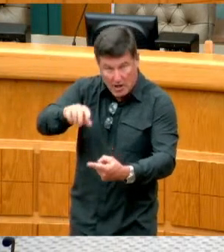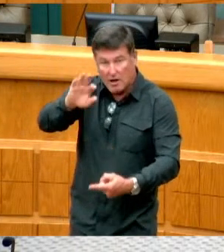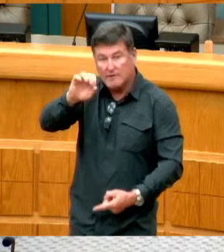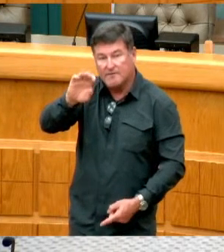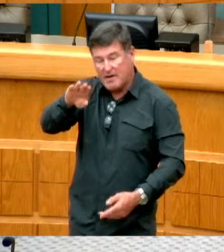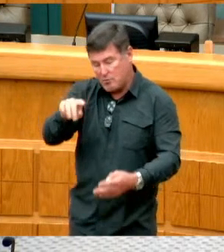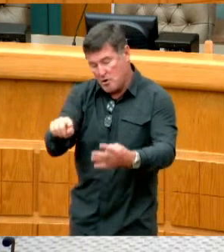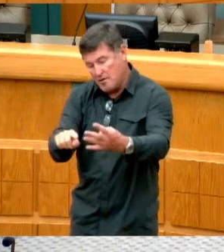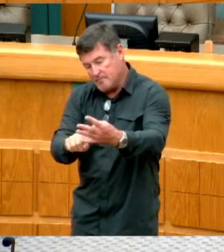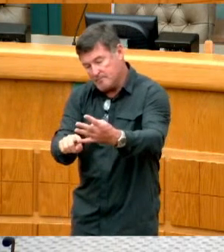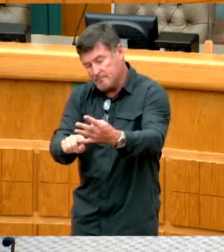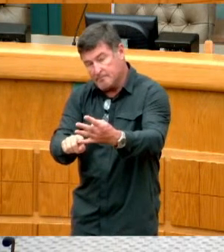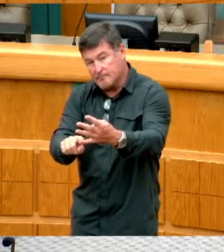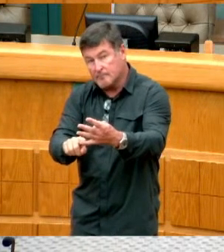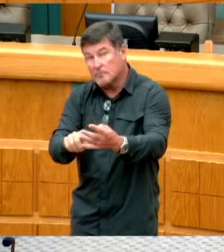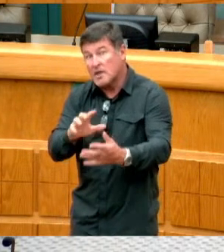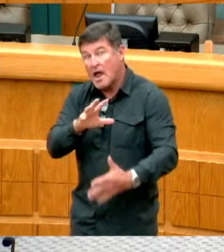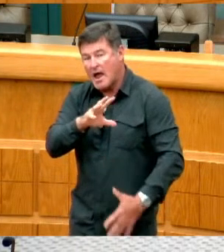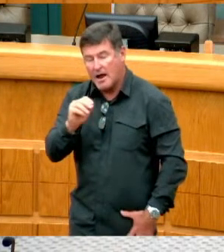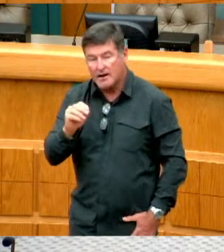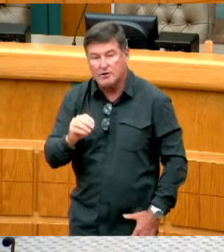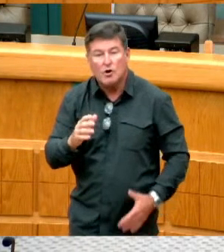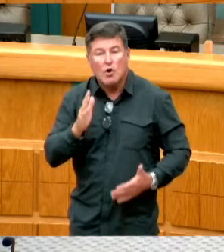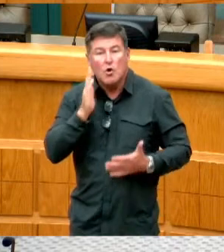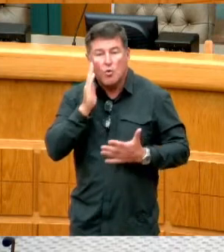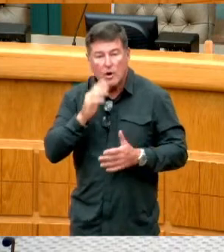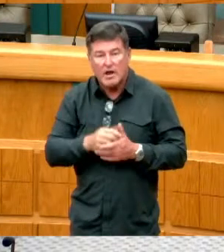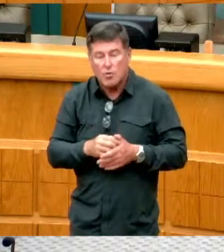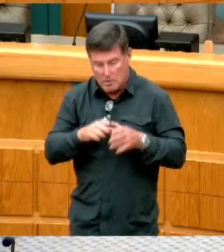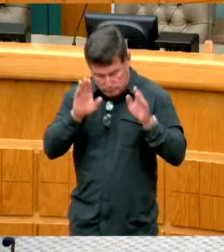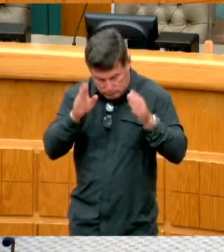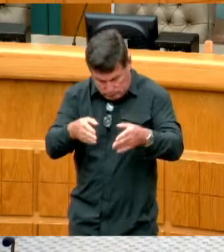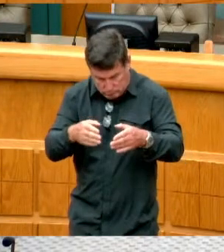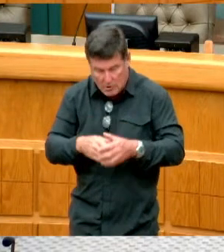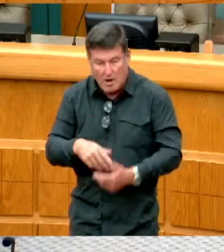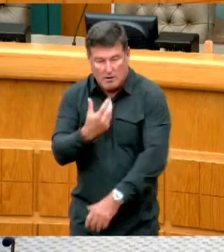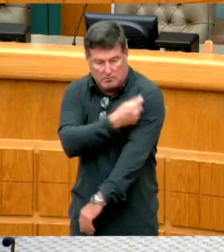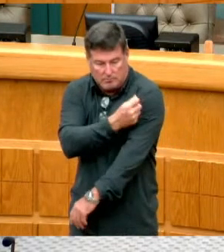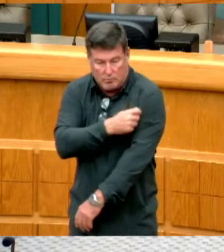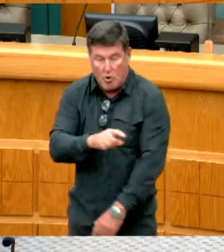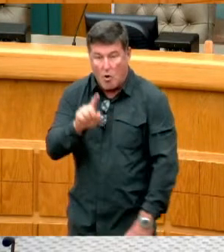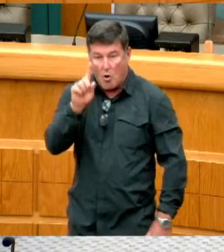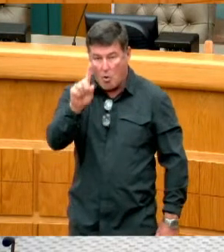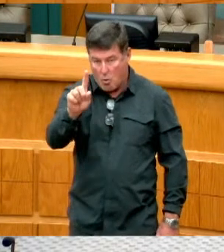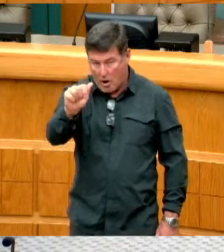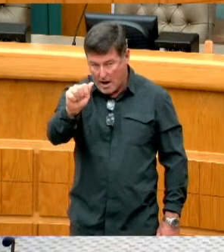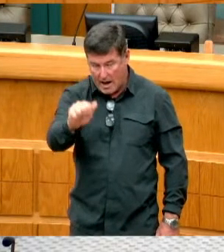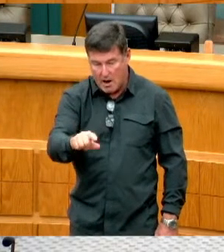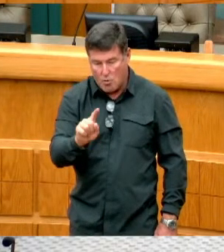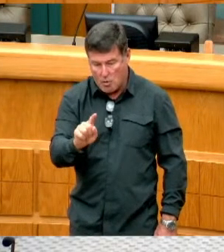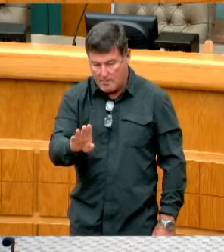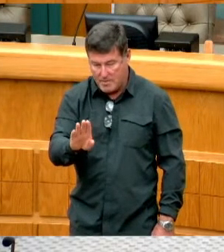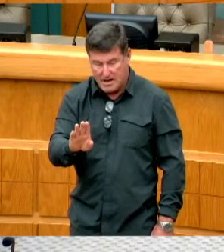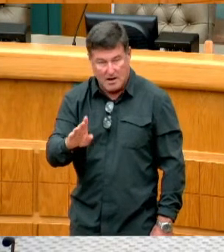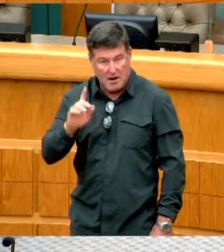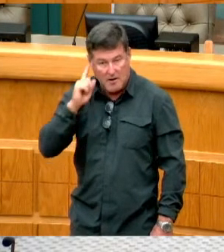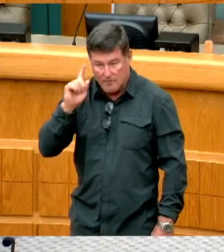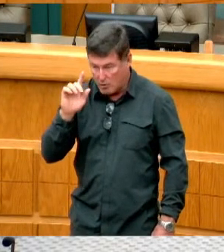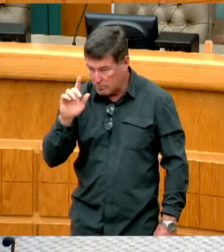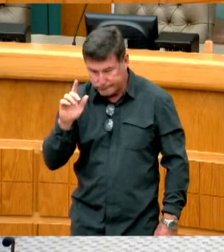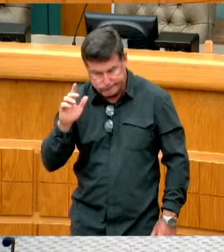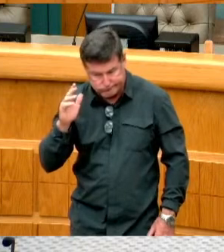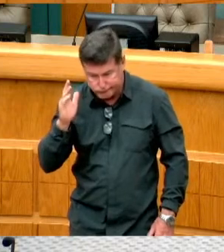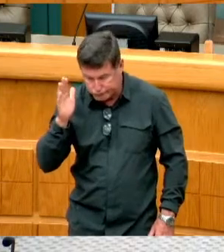is that we're going to be immunizing our current groups, that is 1A and 1B, for the next few months. And at the